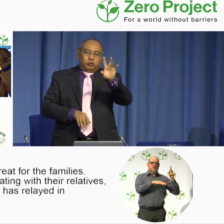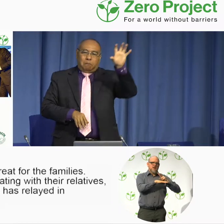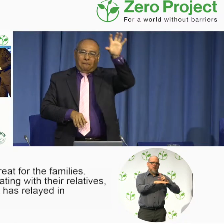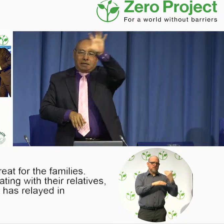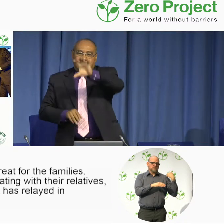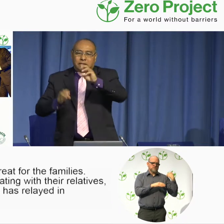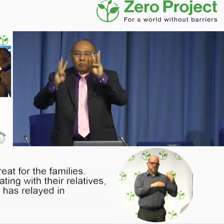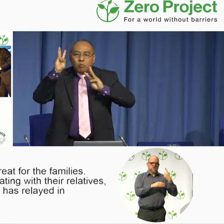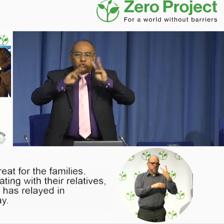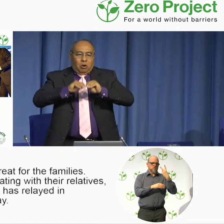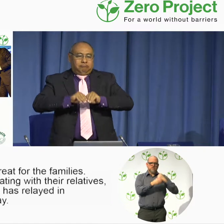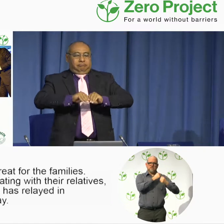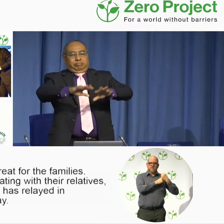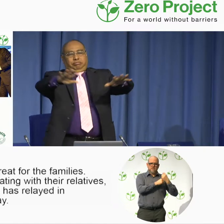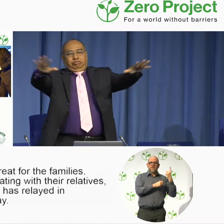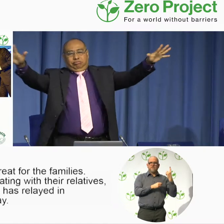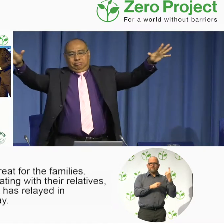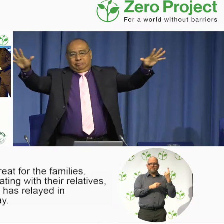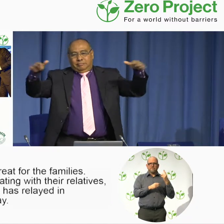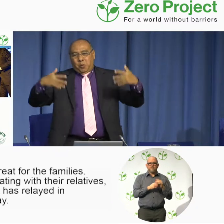our advice to Paraguay.